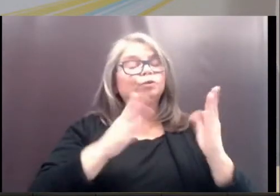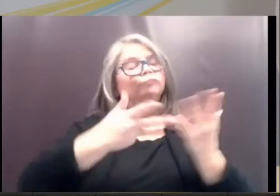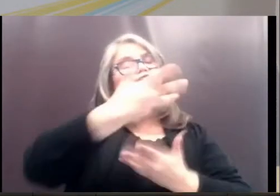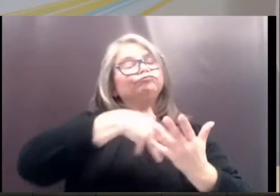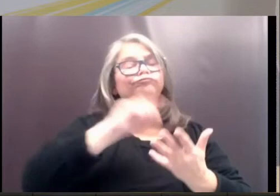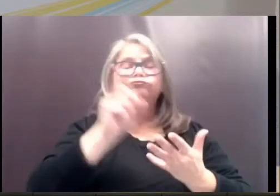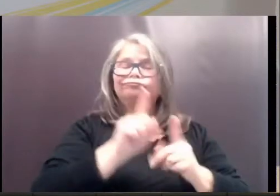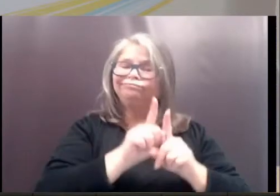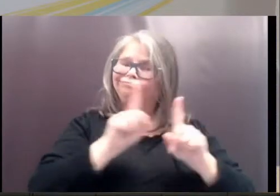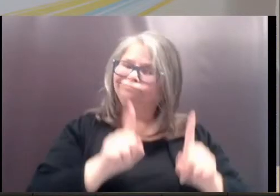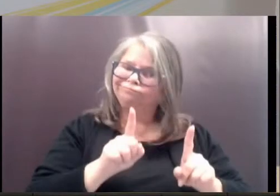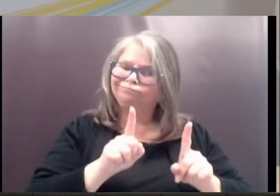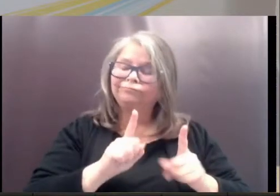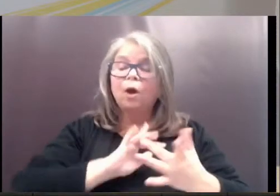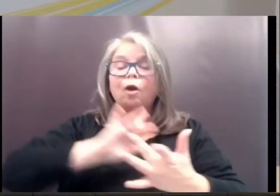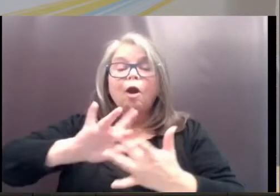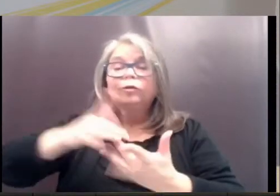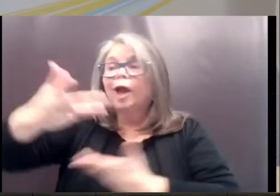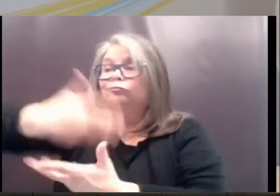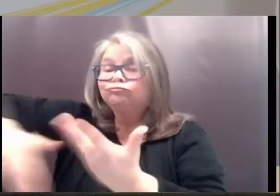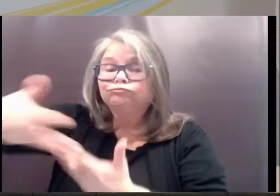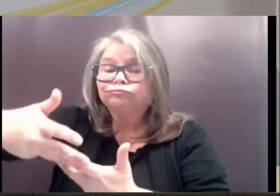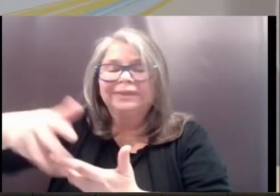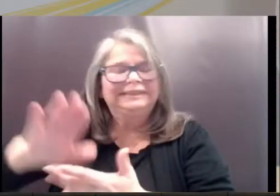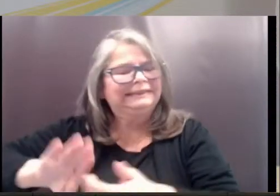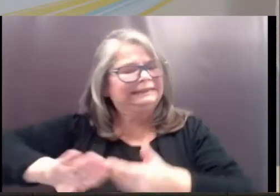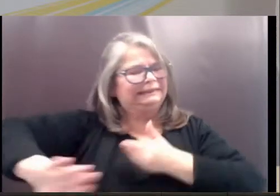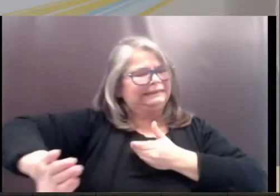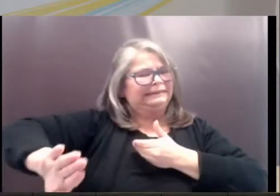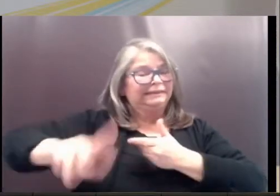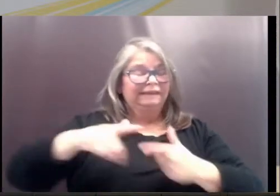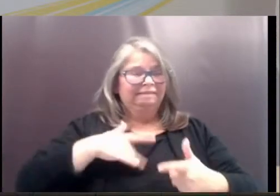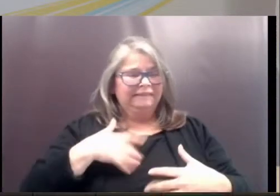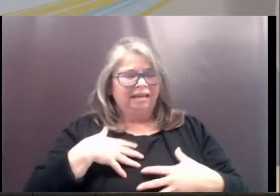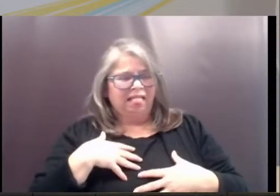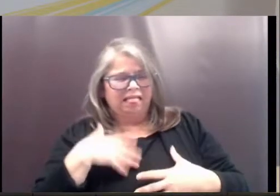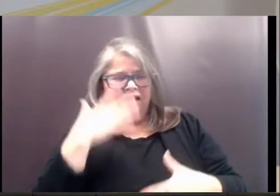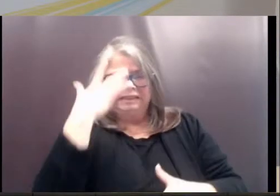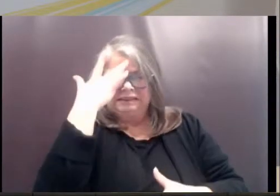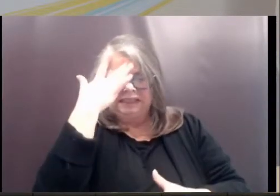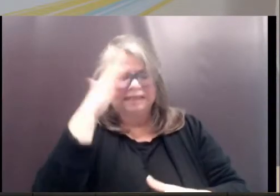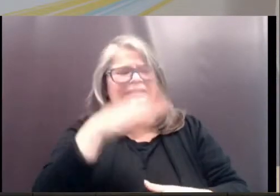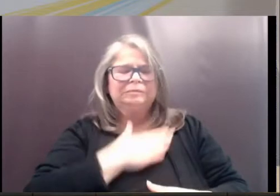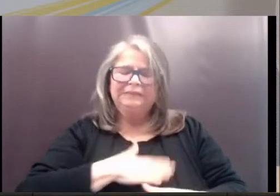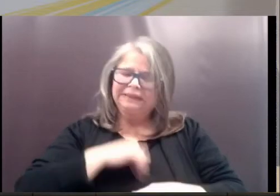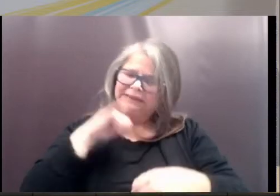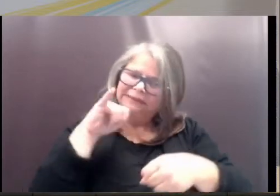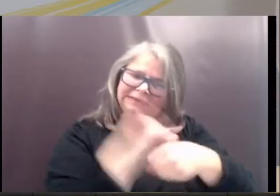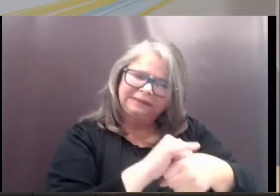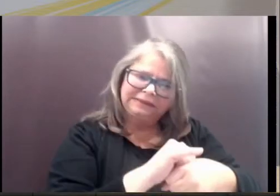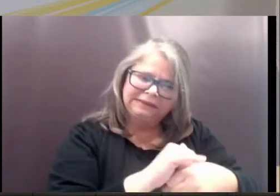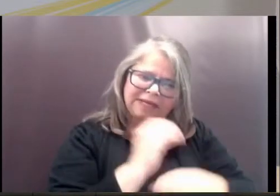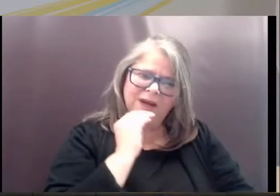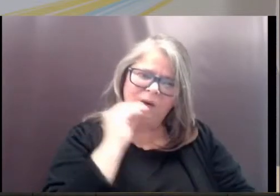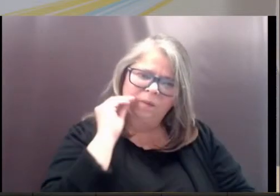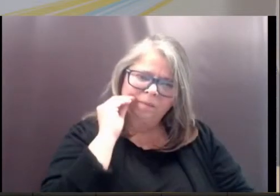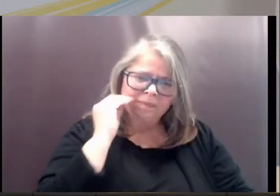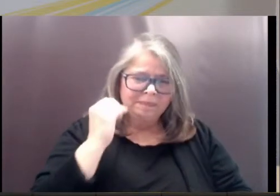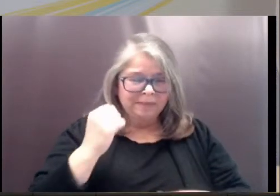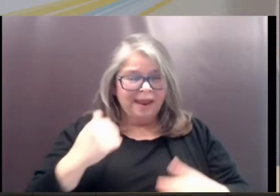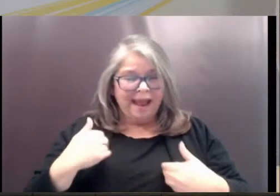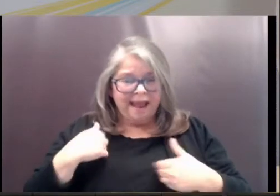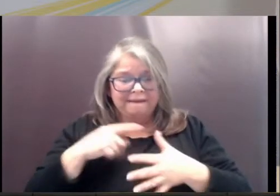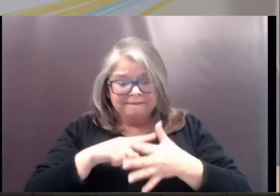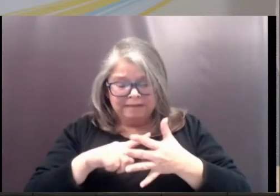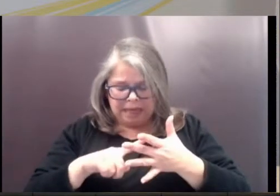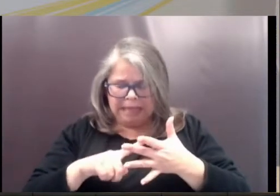and staying home when you're not feeling well, and getting tested if you have symptoms of COVID-19. I encourage everyone with smartphones to download